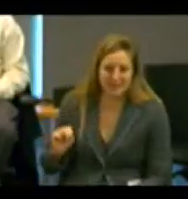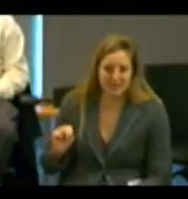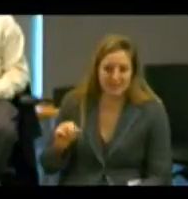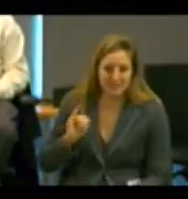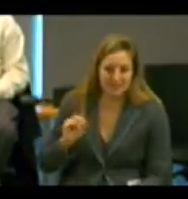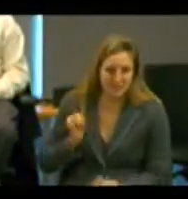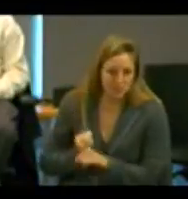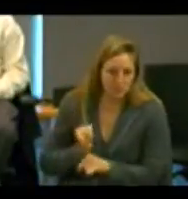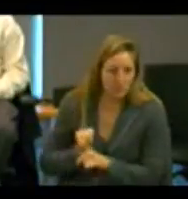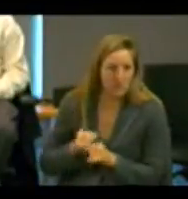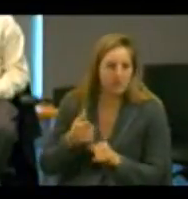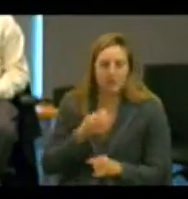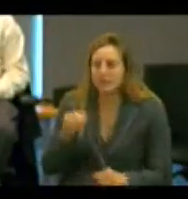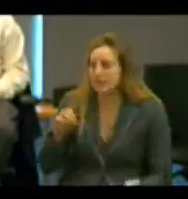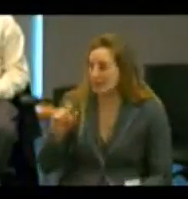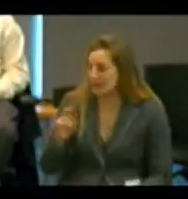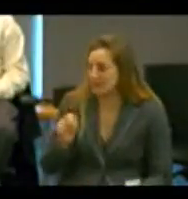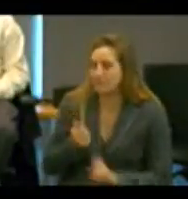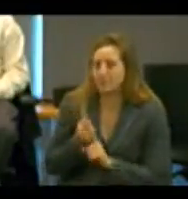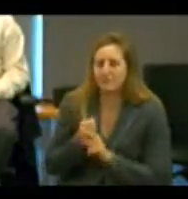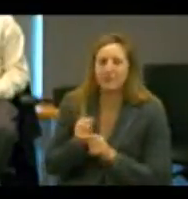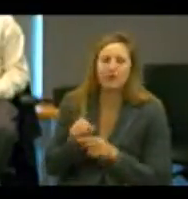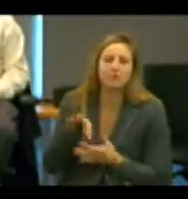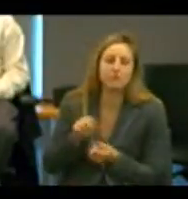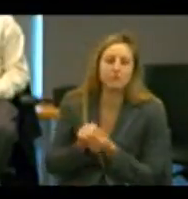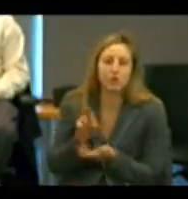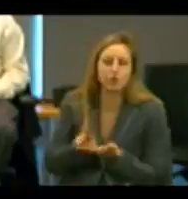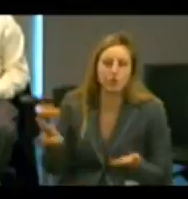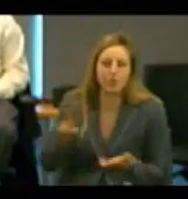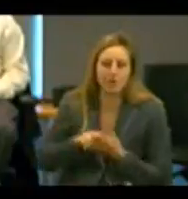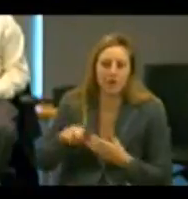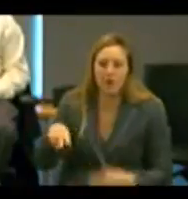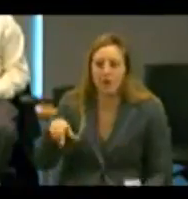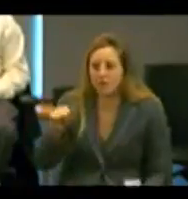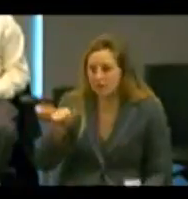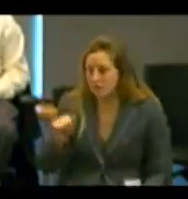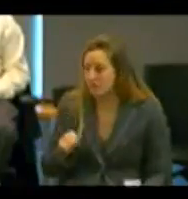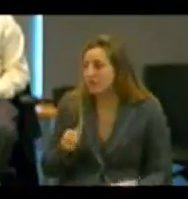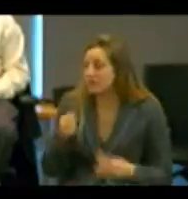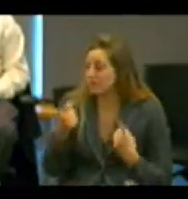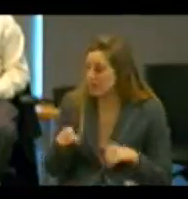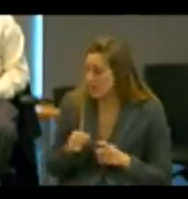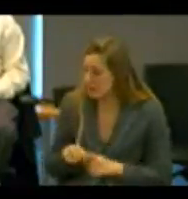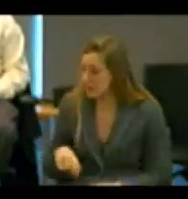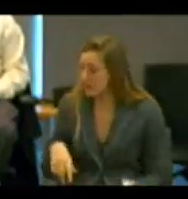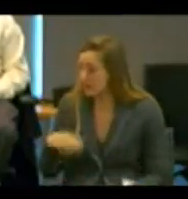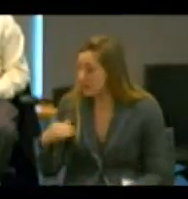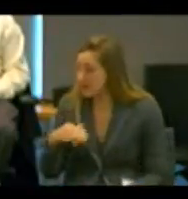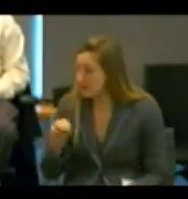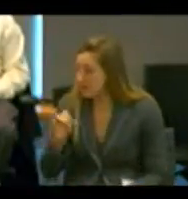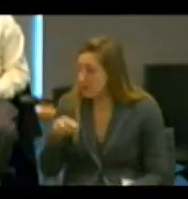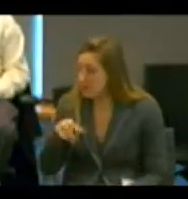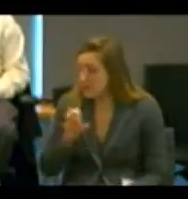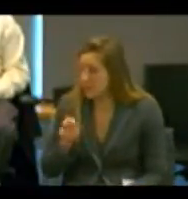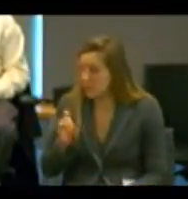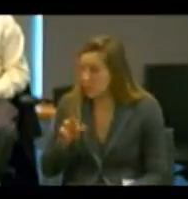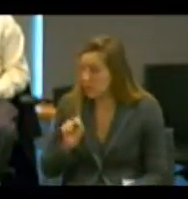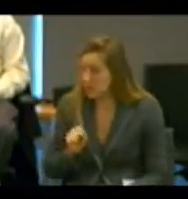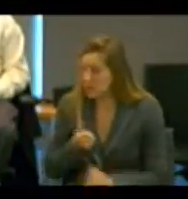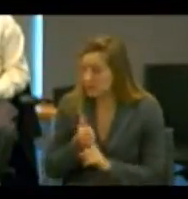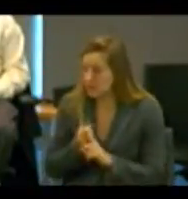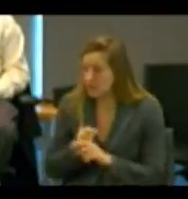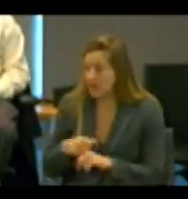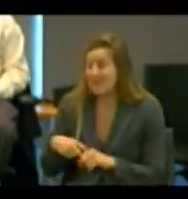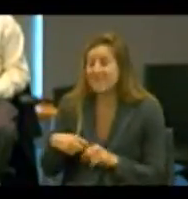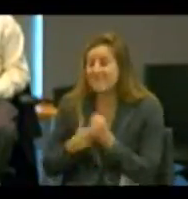Remedies at the University of California, Los Angeles, Monique Morris, founder and president of the National Black Women's Justice Institute, and